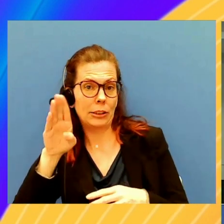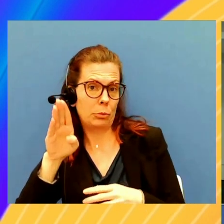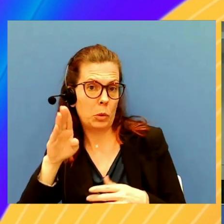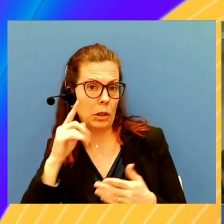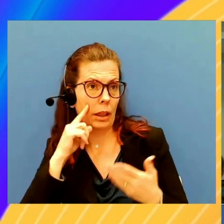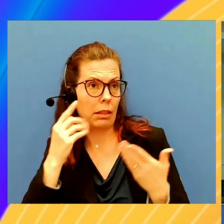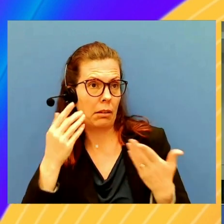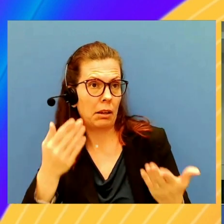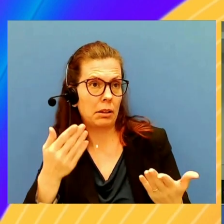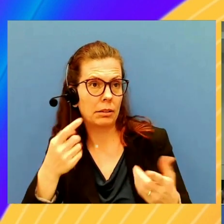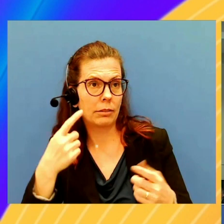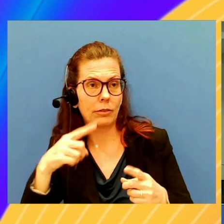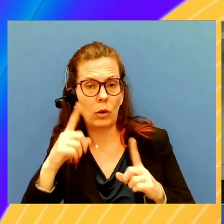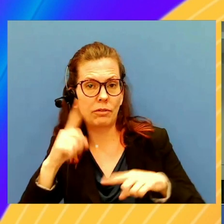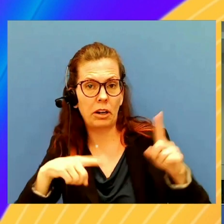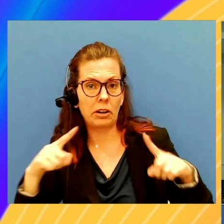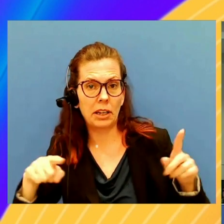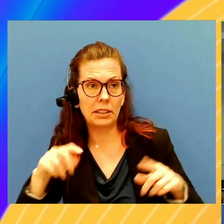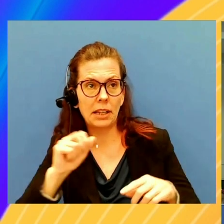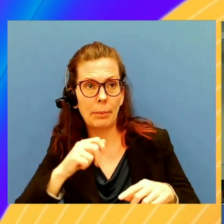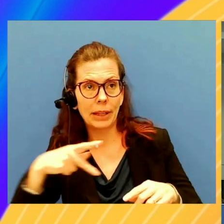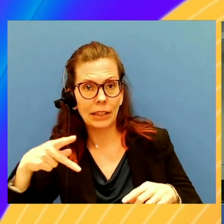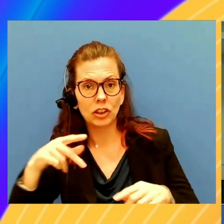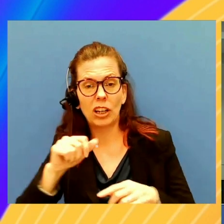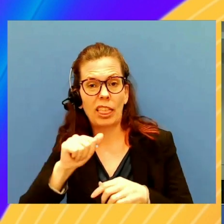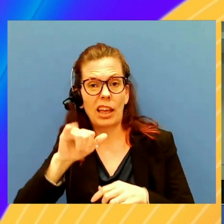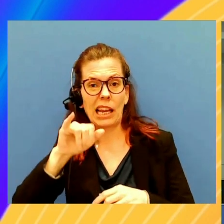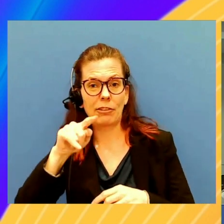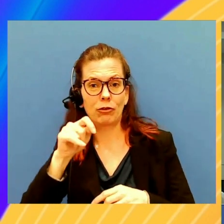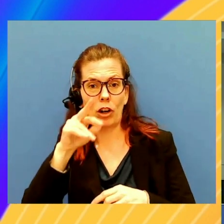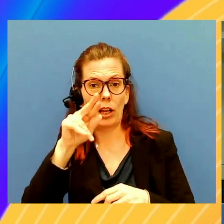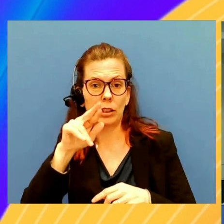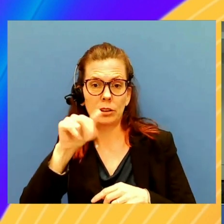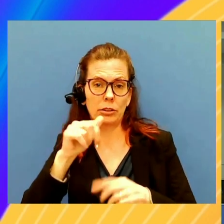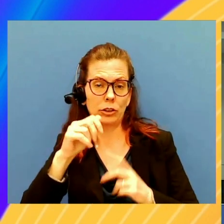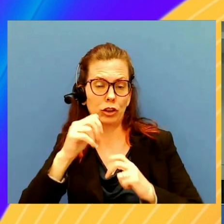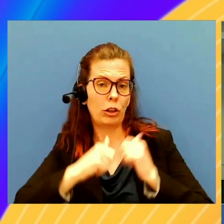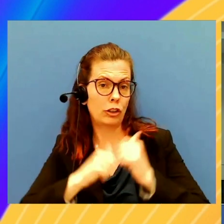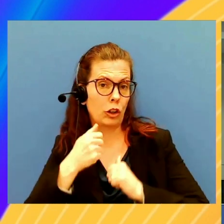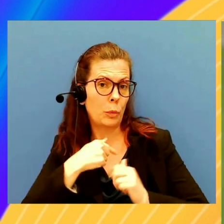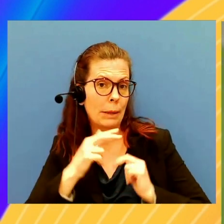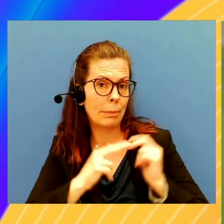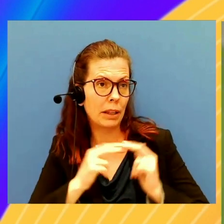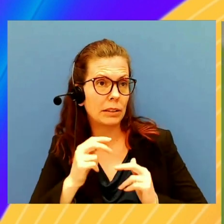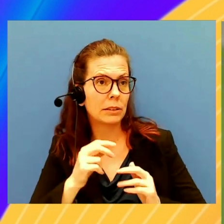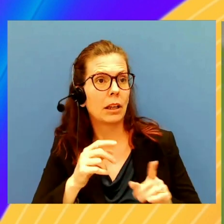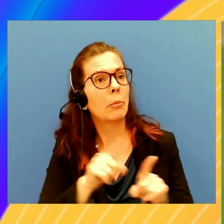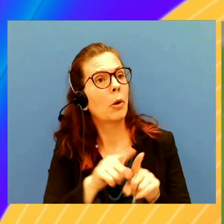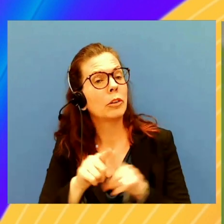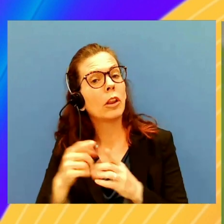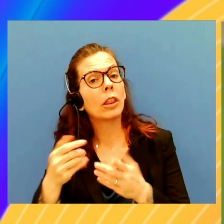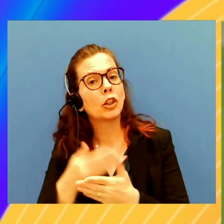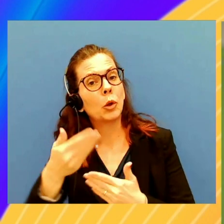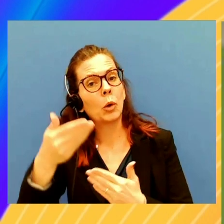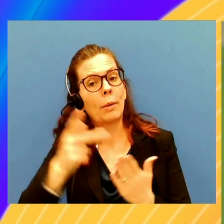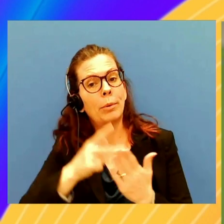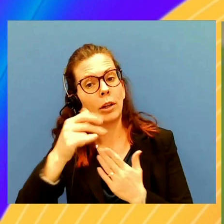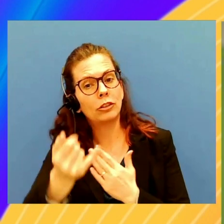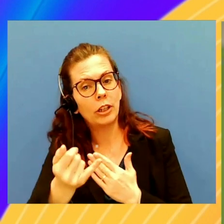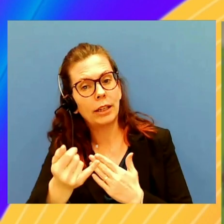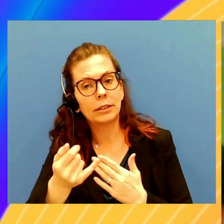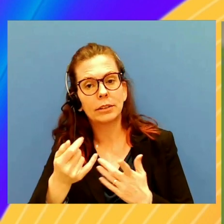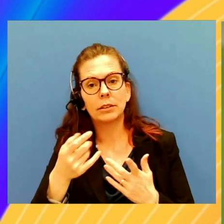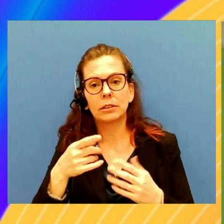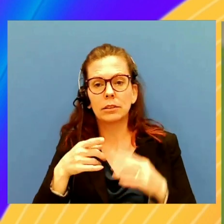for various applications and the infrastructure we have built. Yeah. And also what are the new upcoming projects where people can